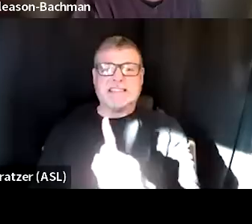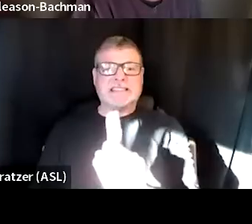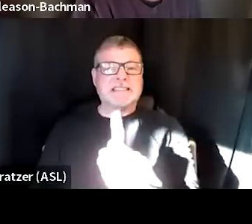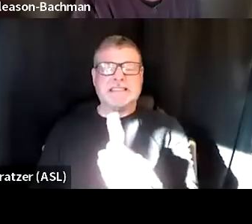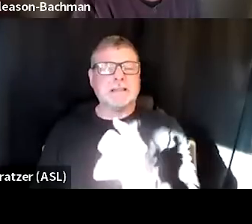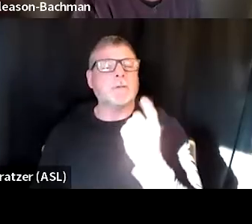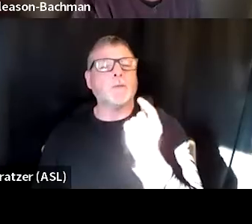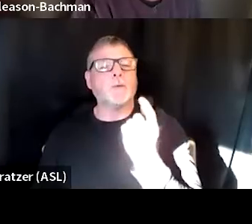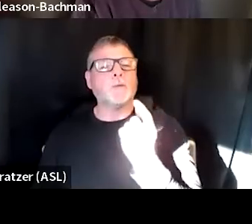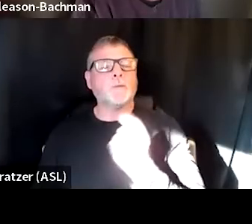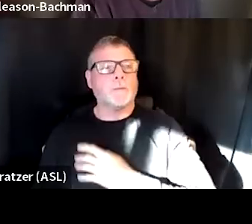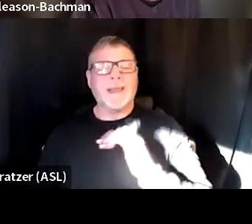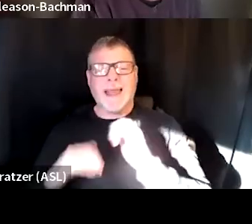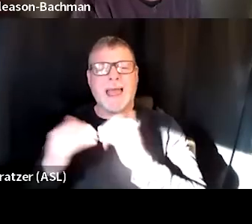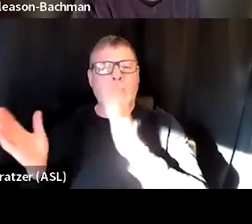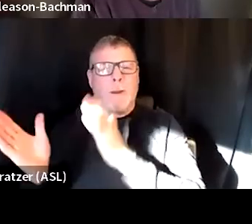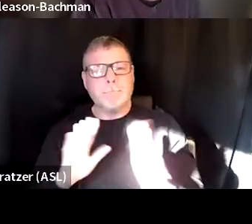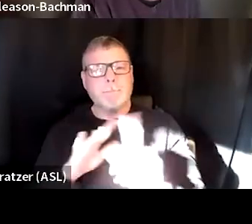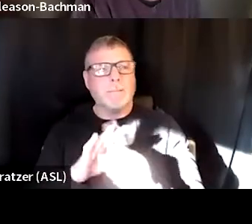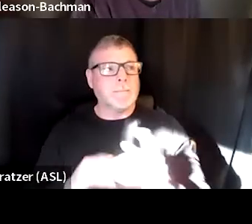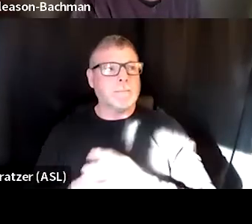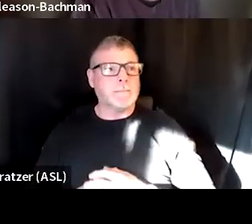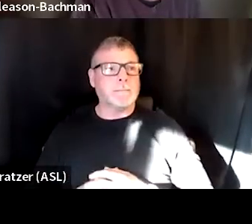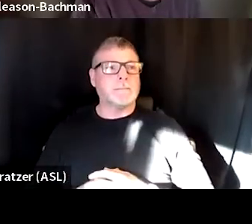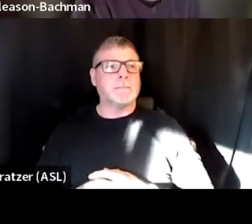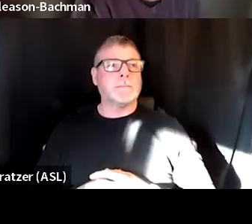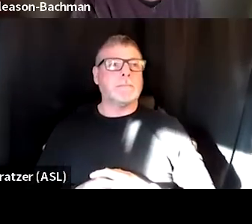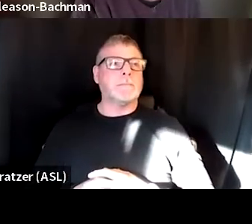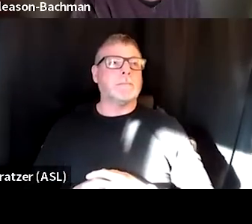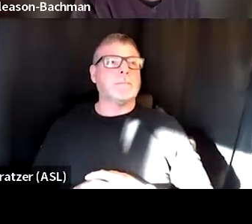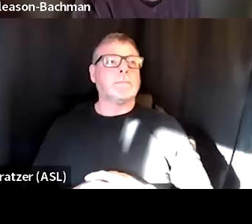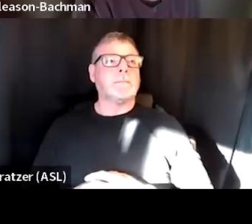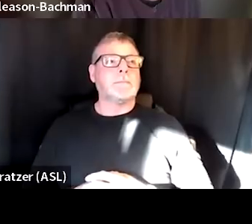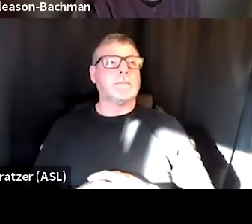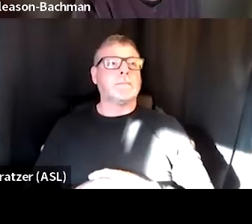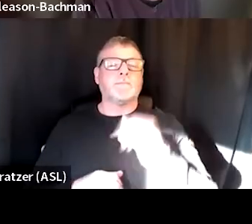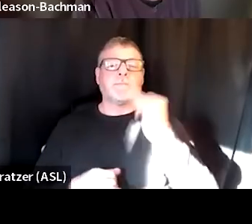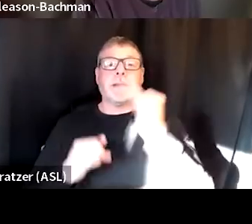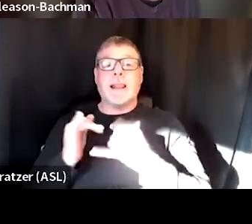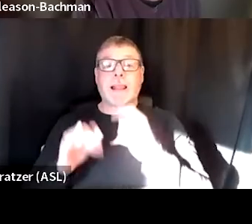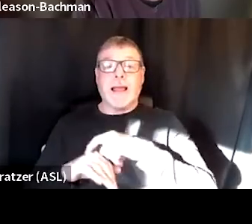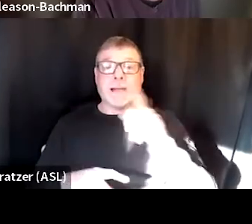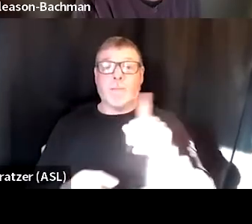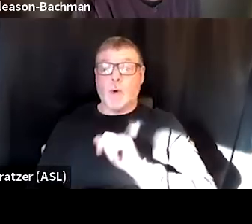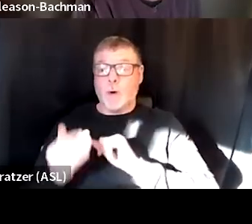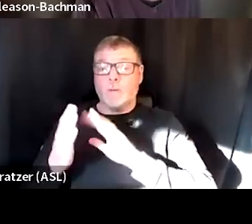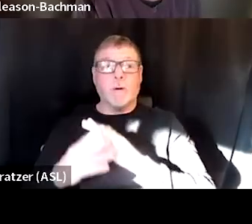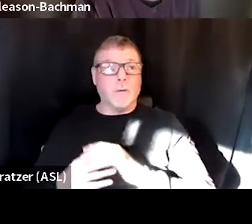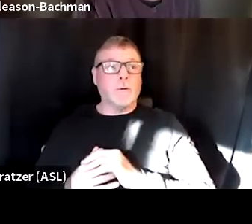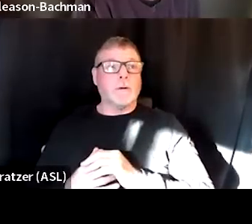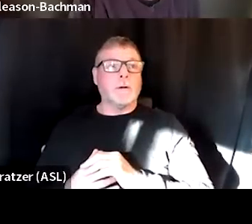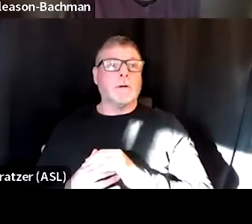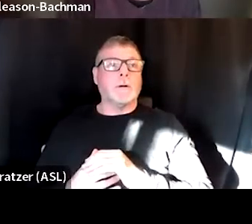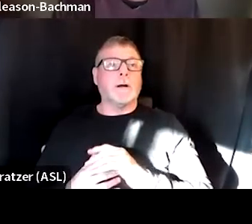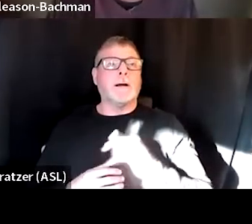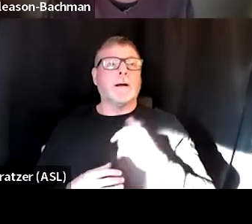do you plan your exit? Yeah, would you all share the last time you approached something and you're like, whoa, we gotta go? Oh, we walked